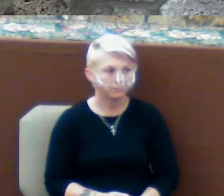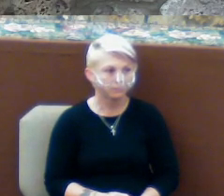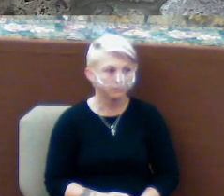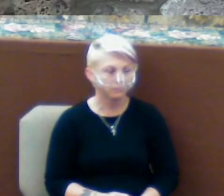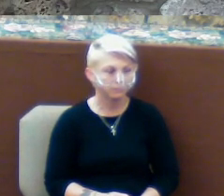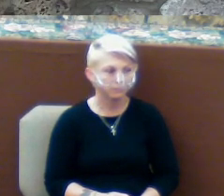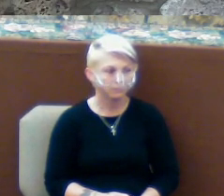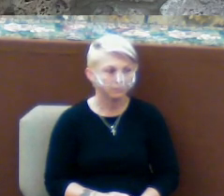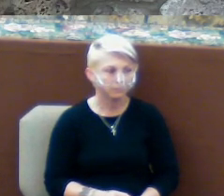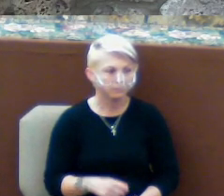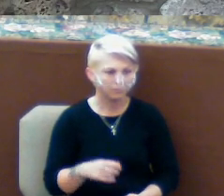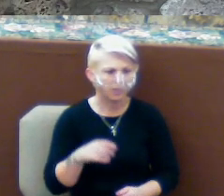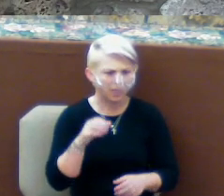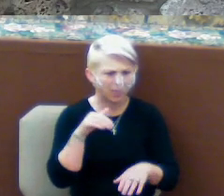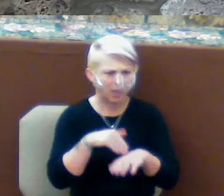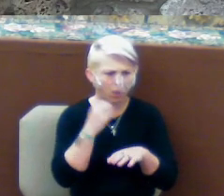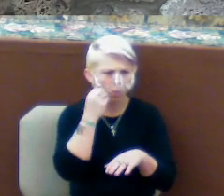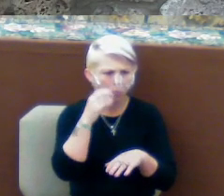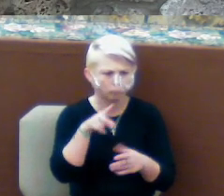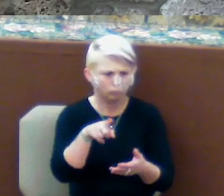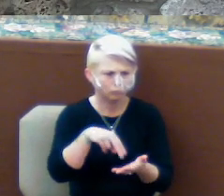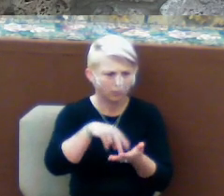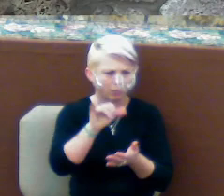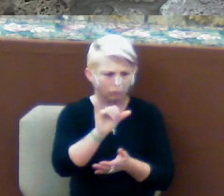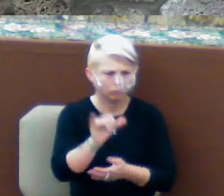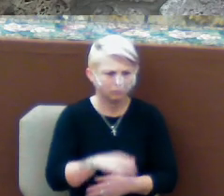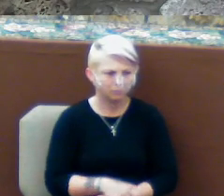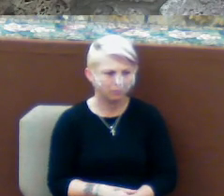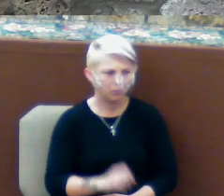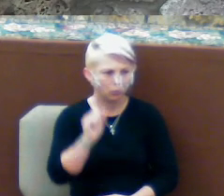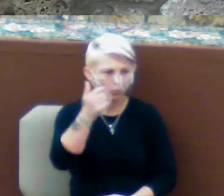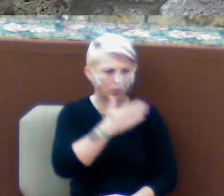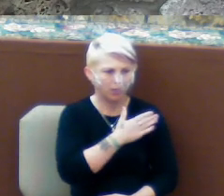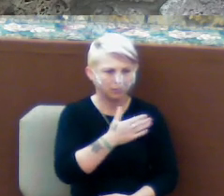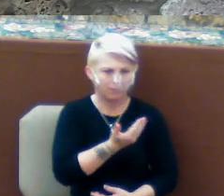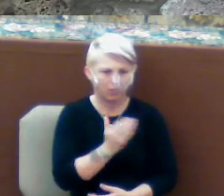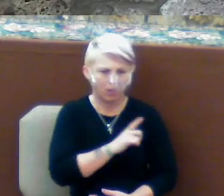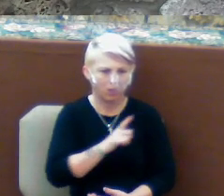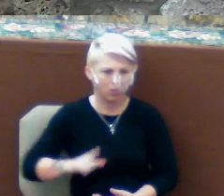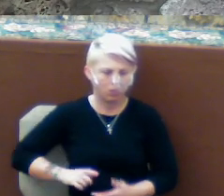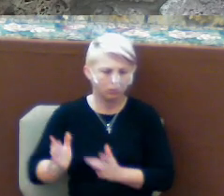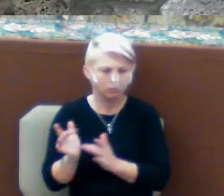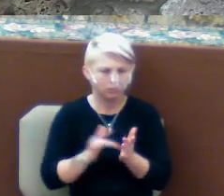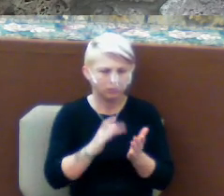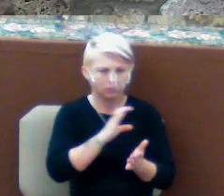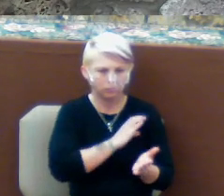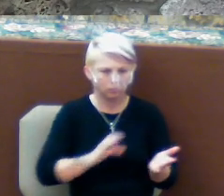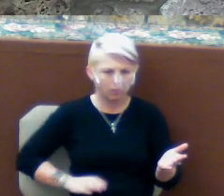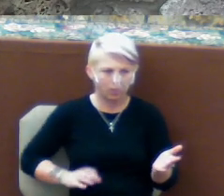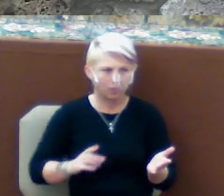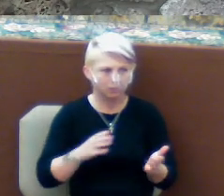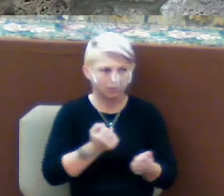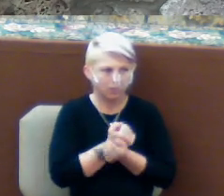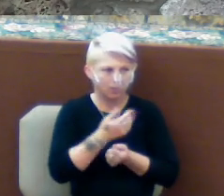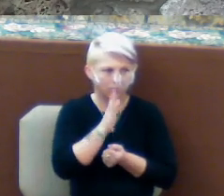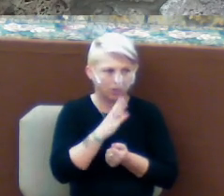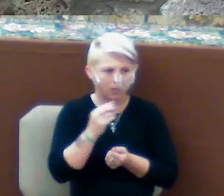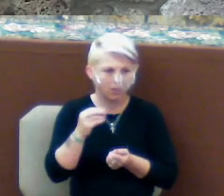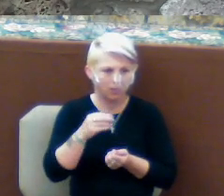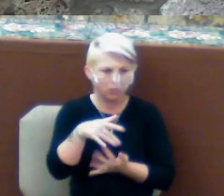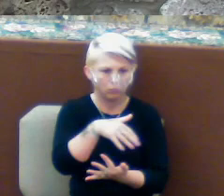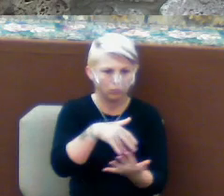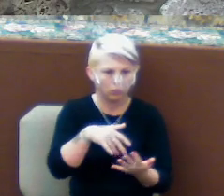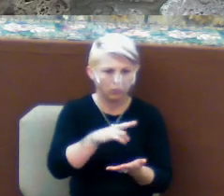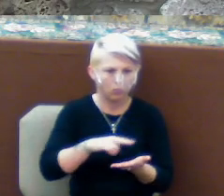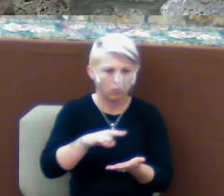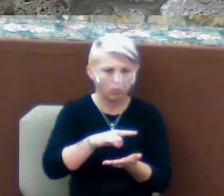Even at home, stand up. The grace of our Lord Jesus Christ, the love of God, and the communion of the Holy Spirit be with